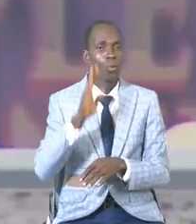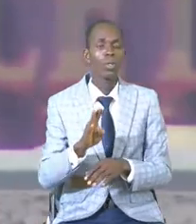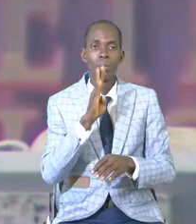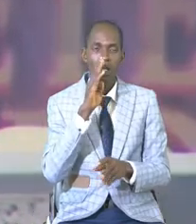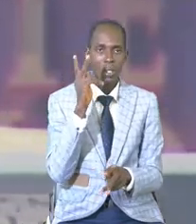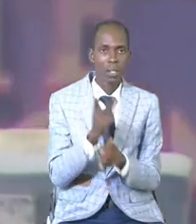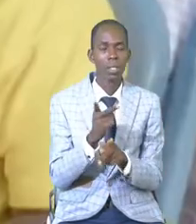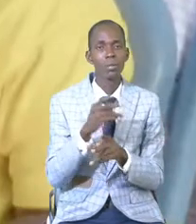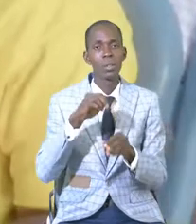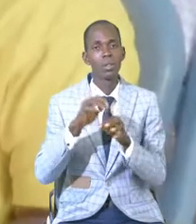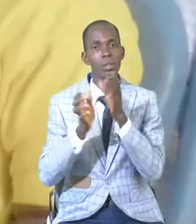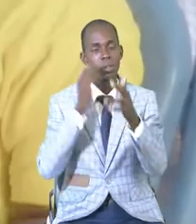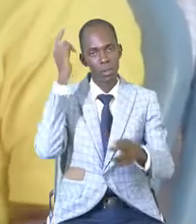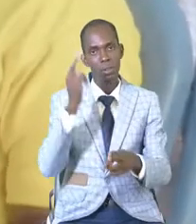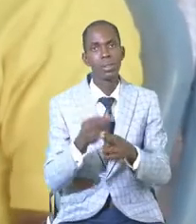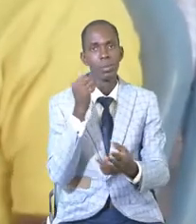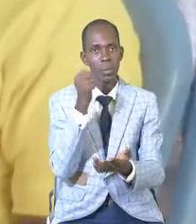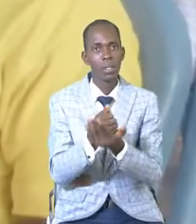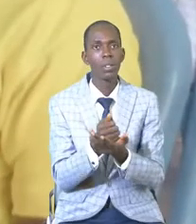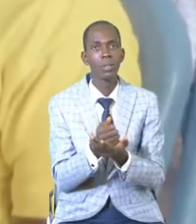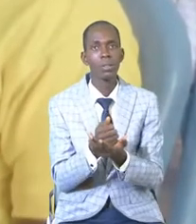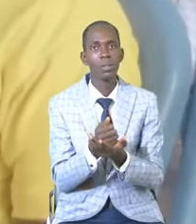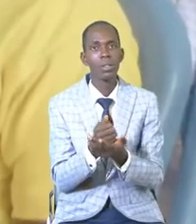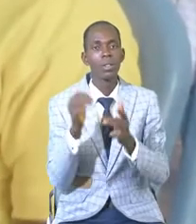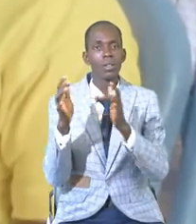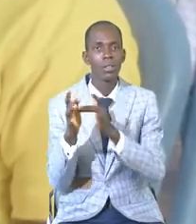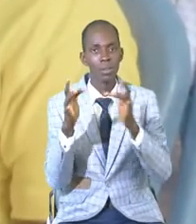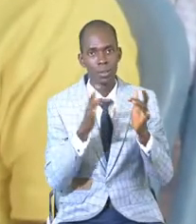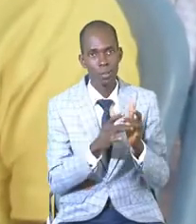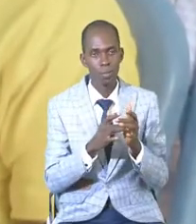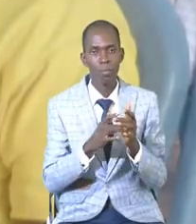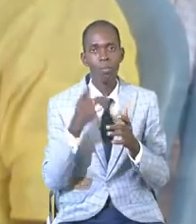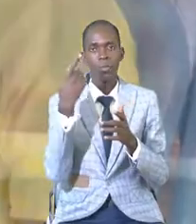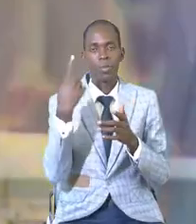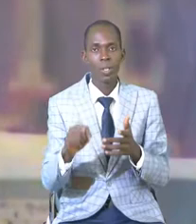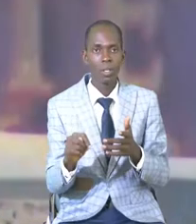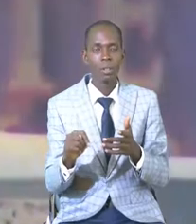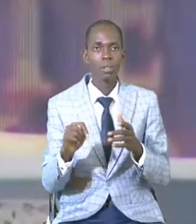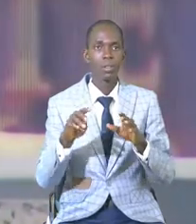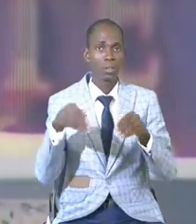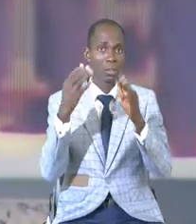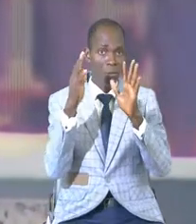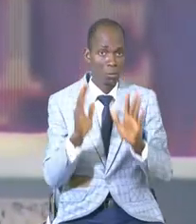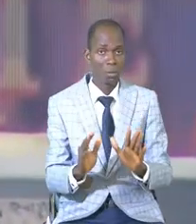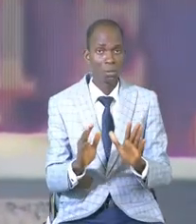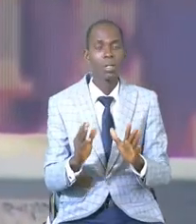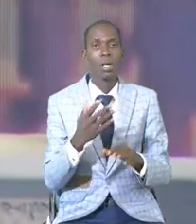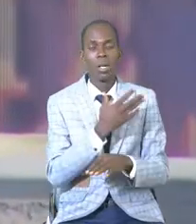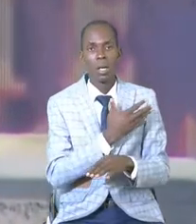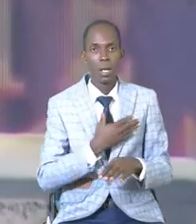in Jesus' name. Yeah. Jesus, the source and the sustainer of